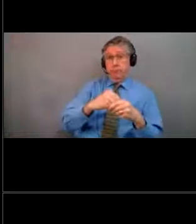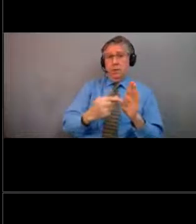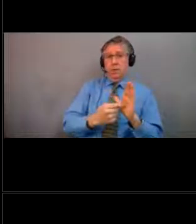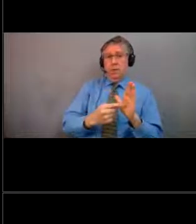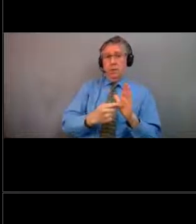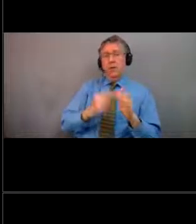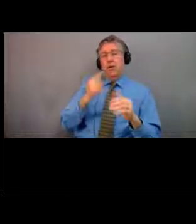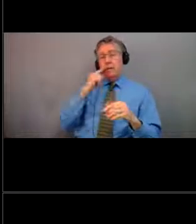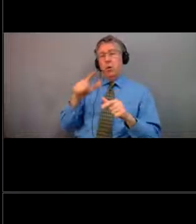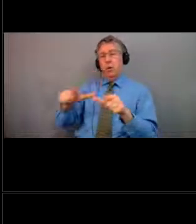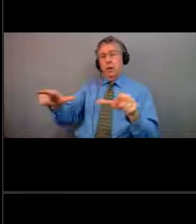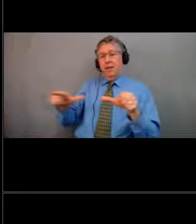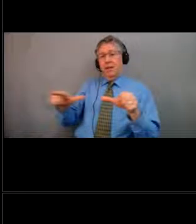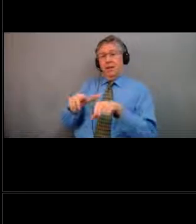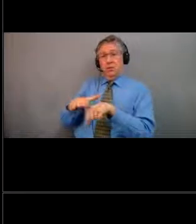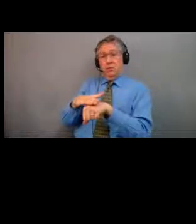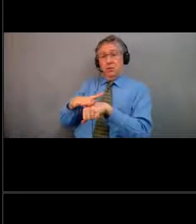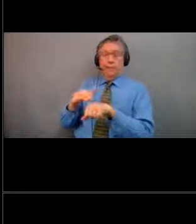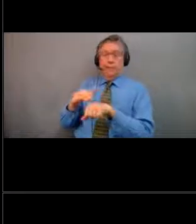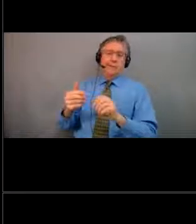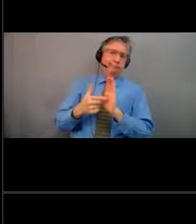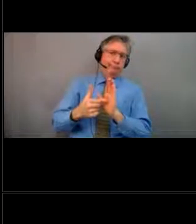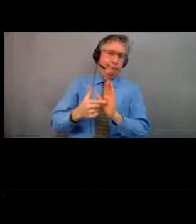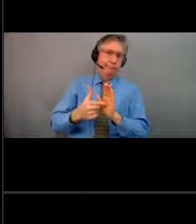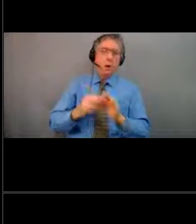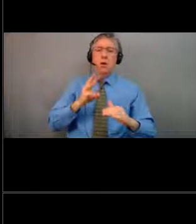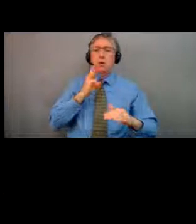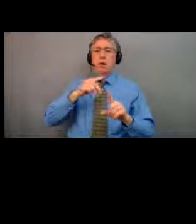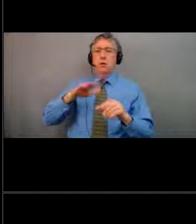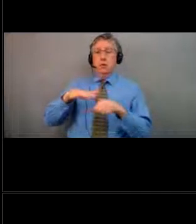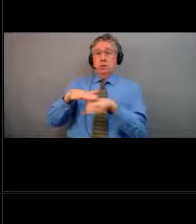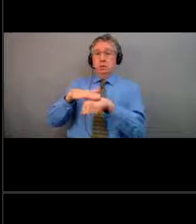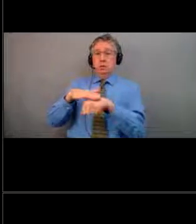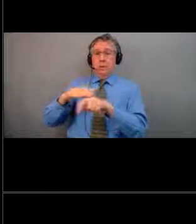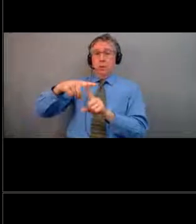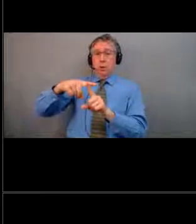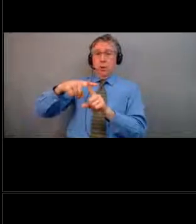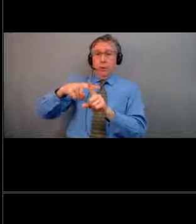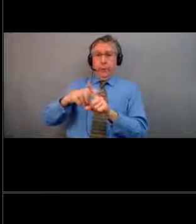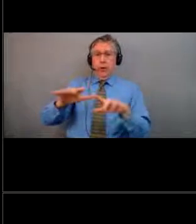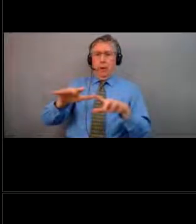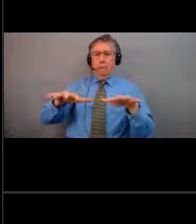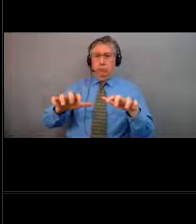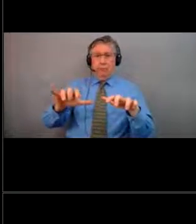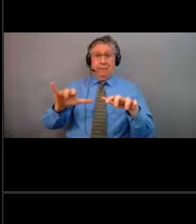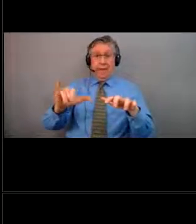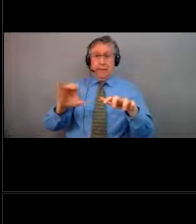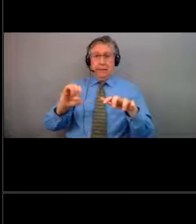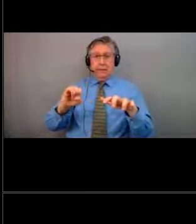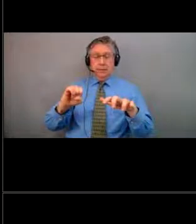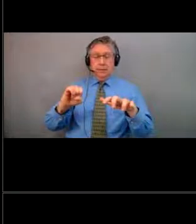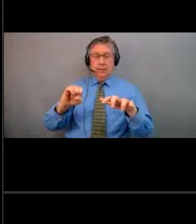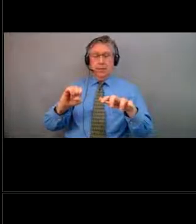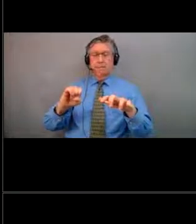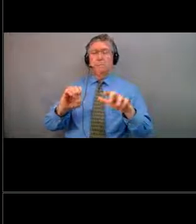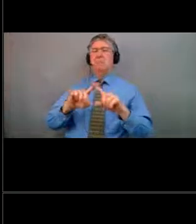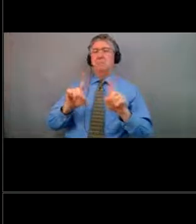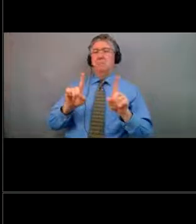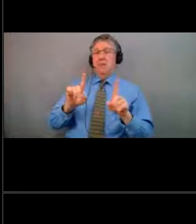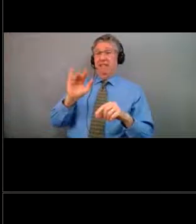surface conditions such as water surface cooling and ice formation. Yet, this loose